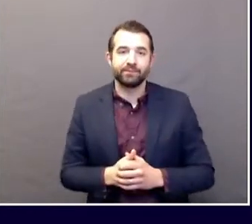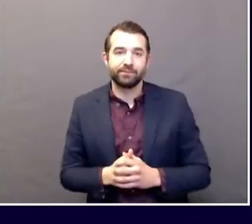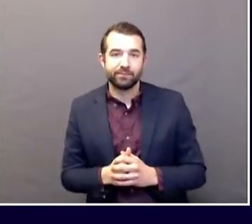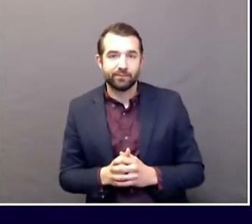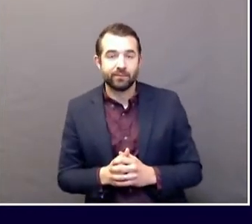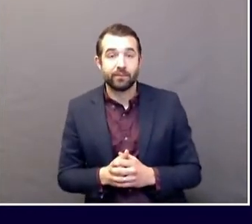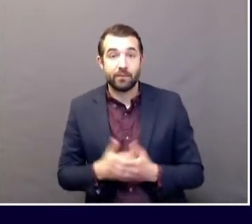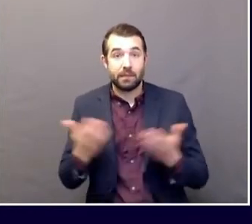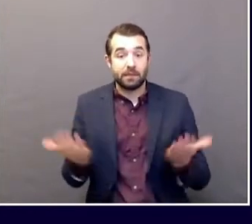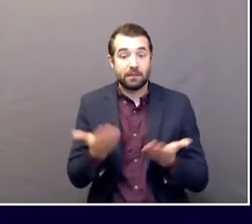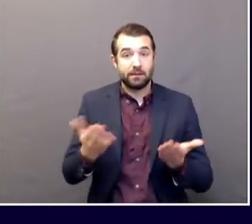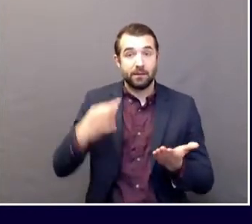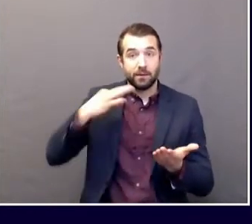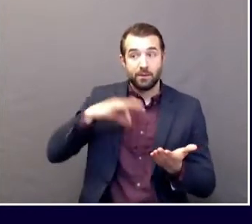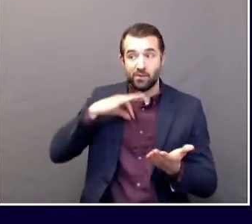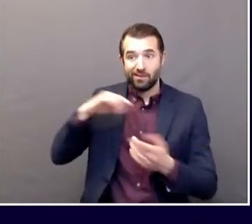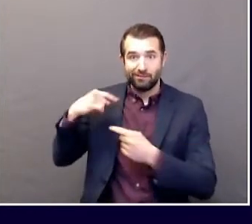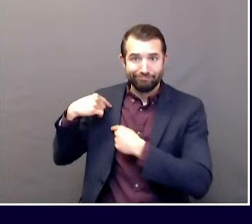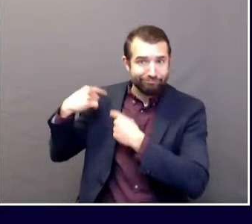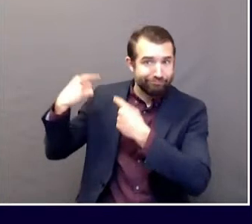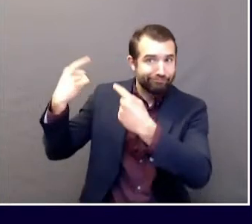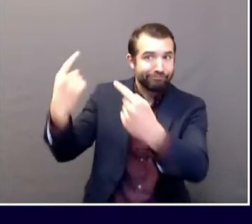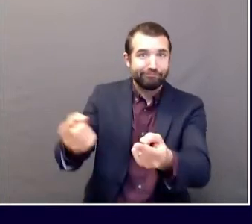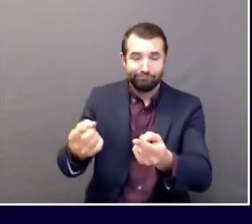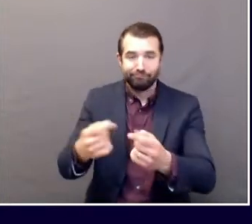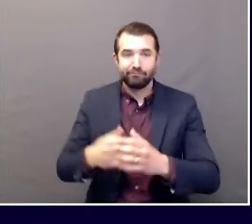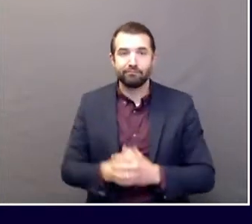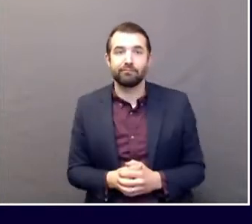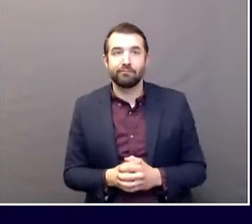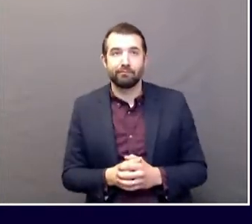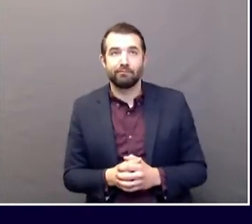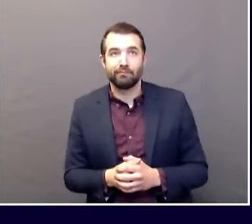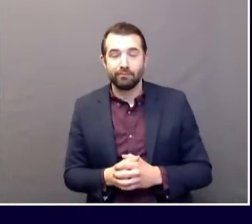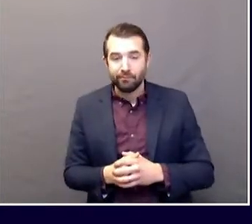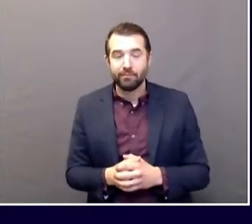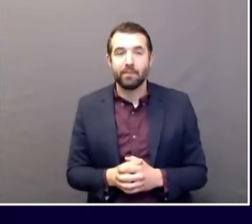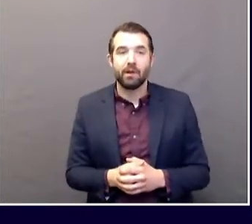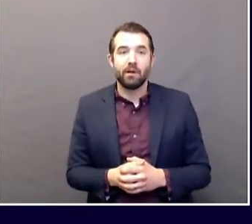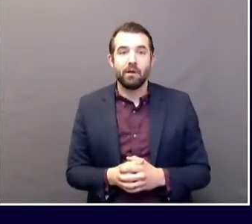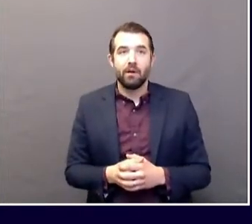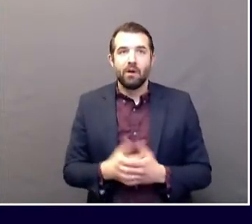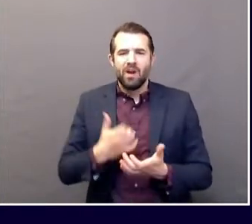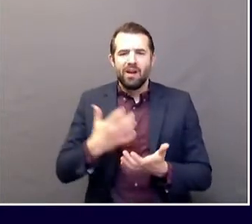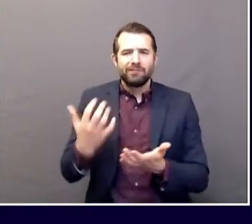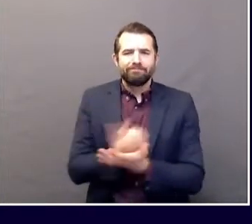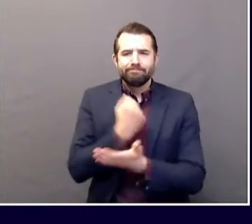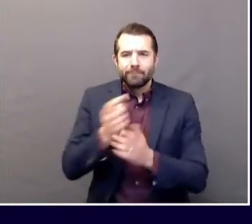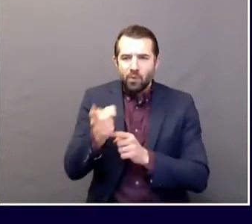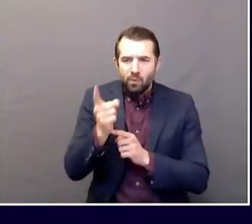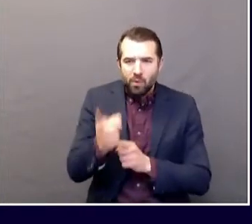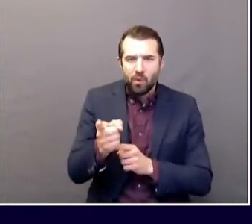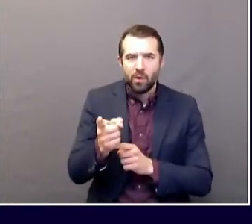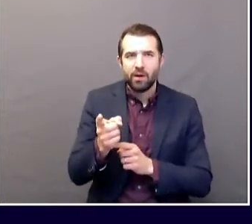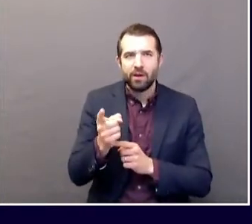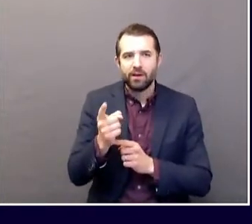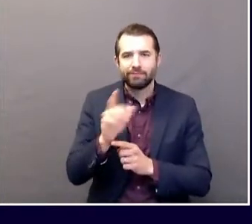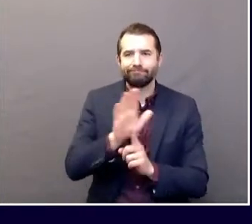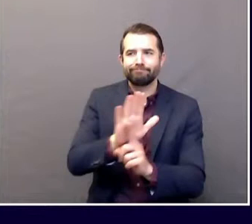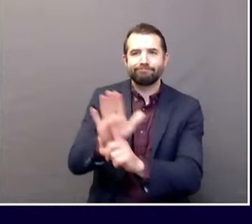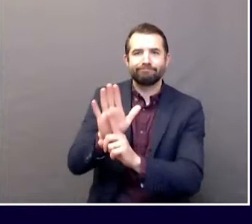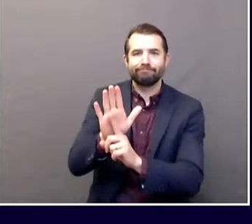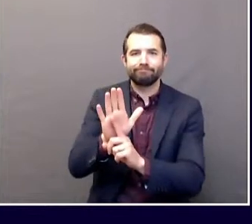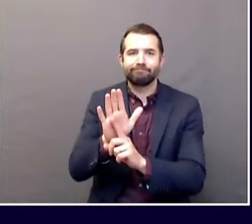Maine since we began the pandemic. We'd like to take a moment to offer his family, friends,